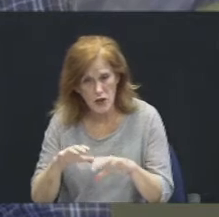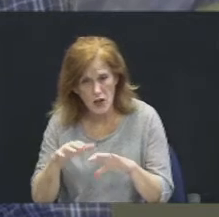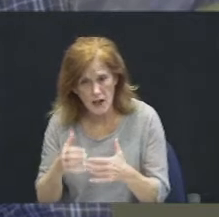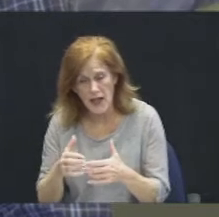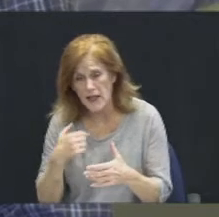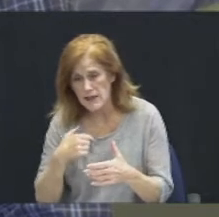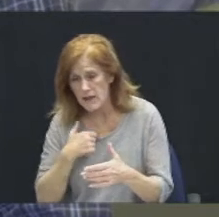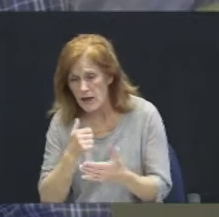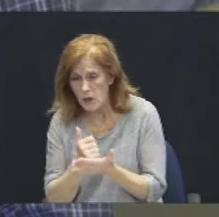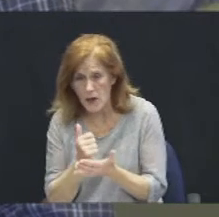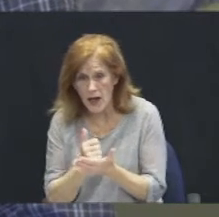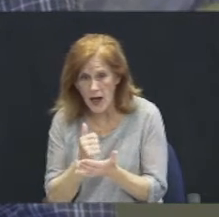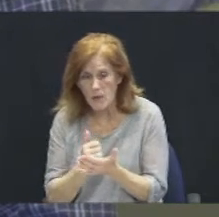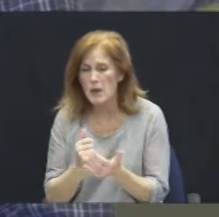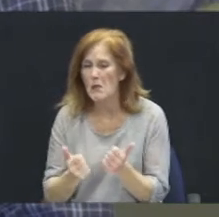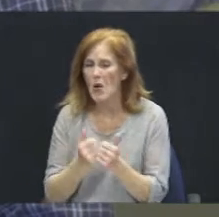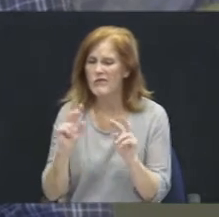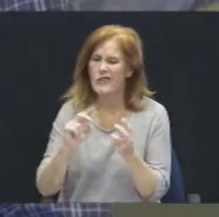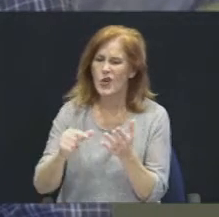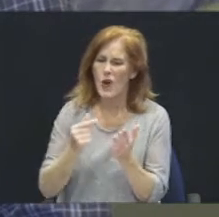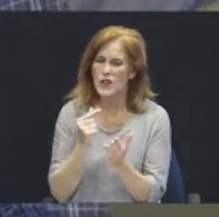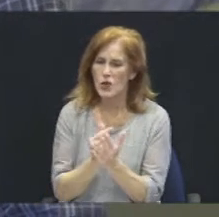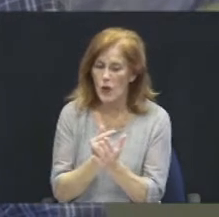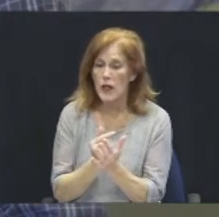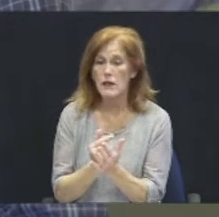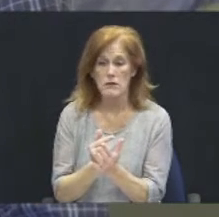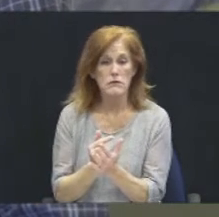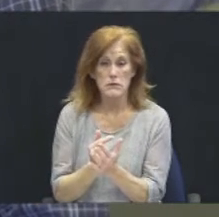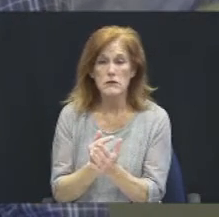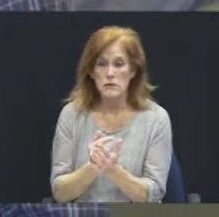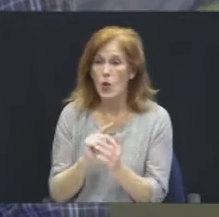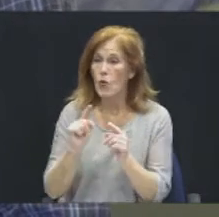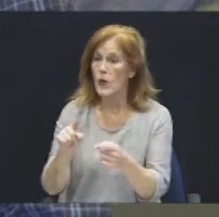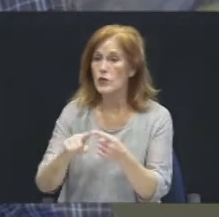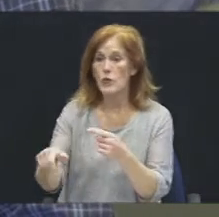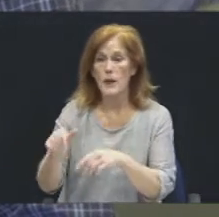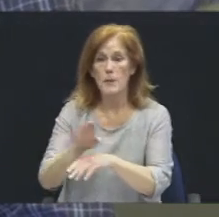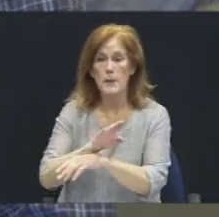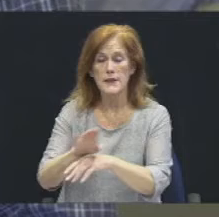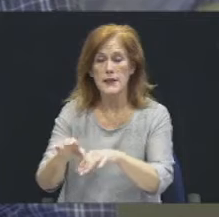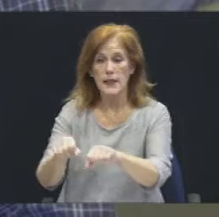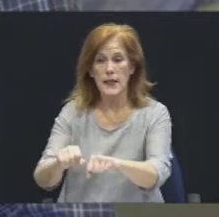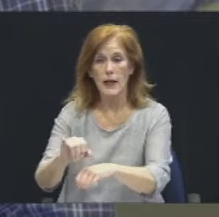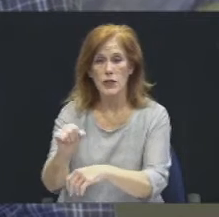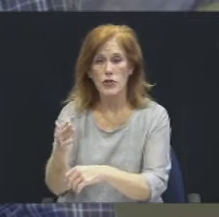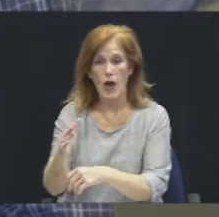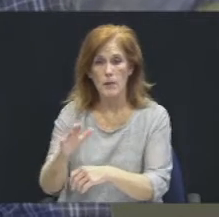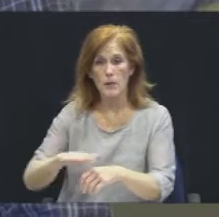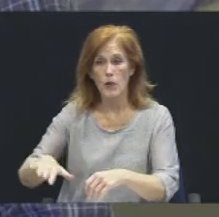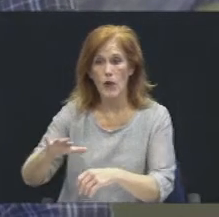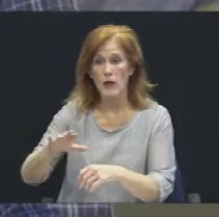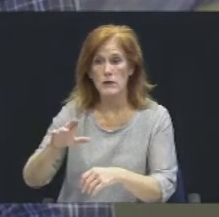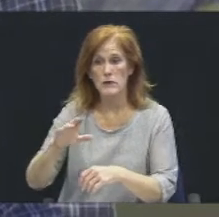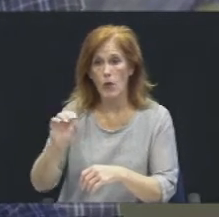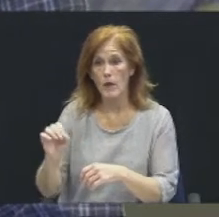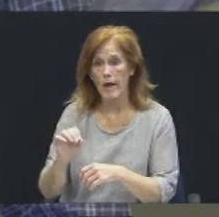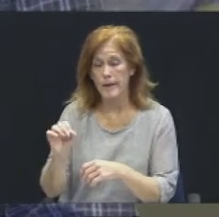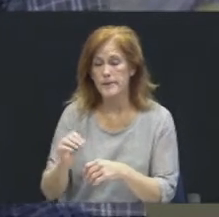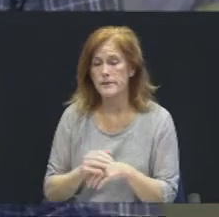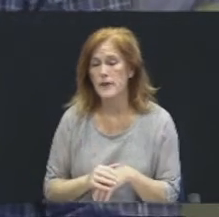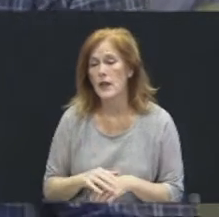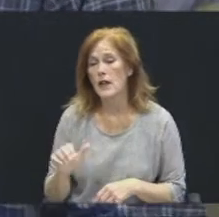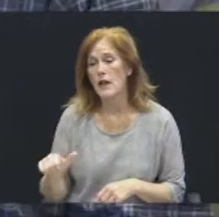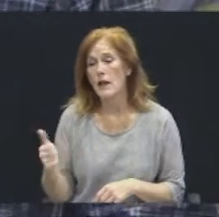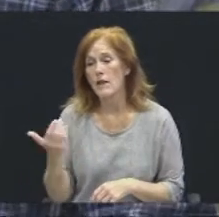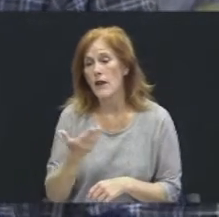our graduates were employed in businesses throughout the Omaha community. The other thing